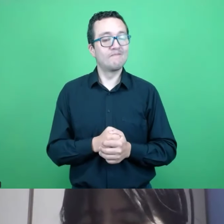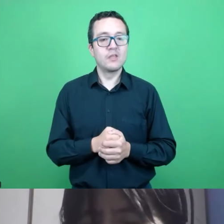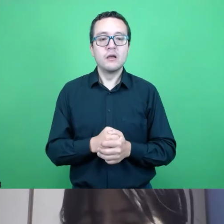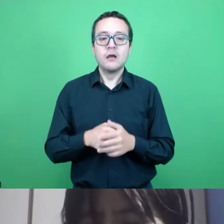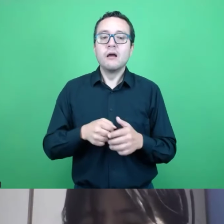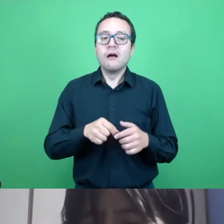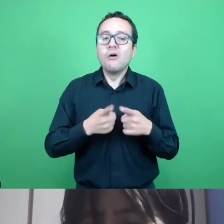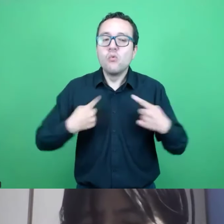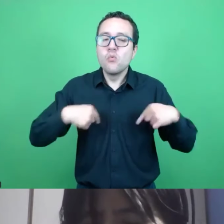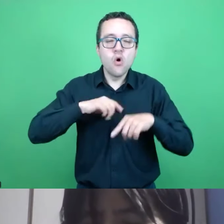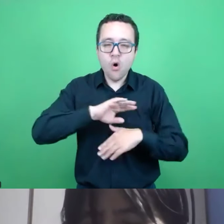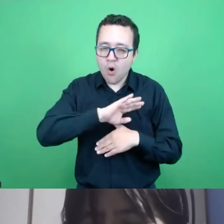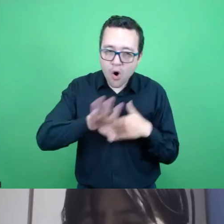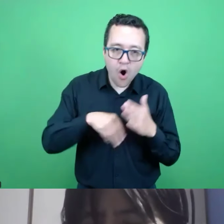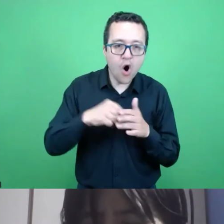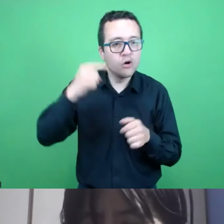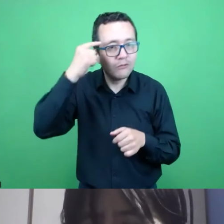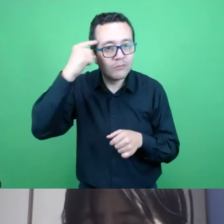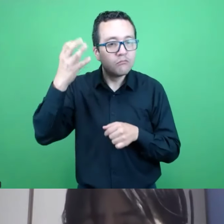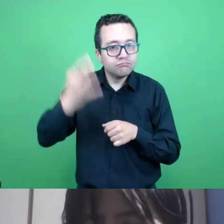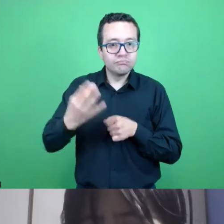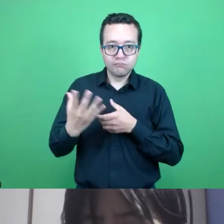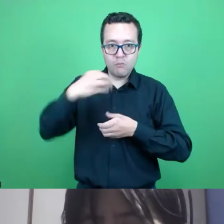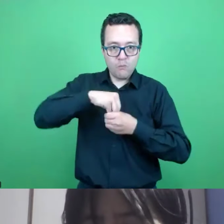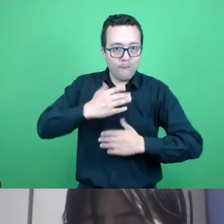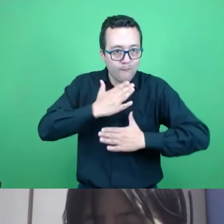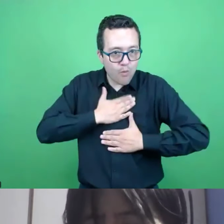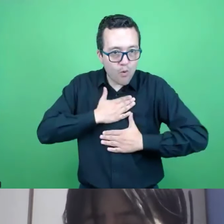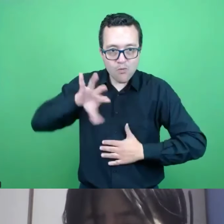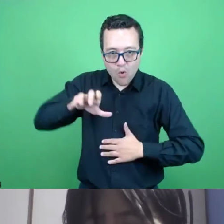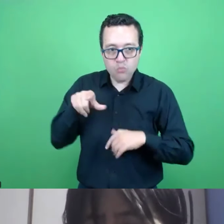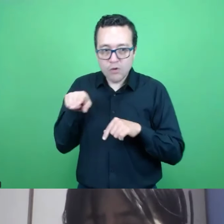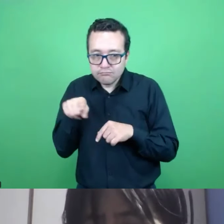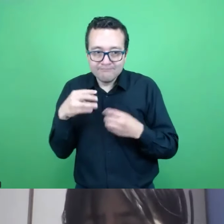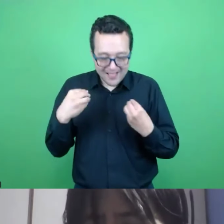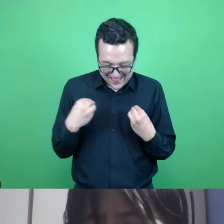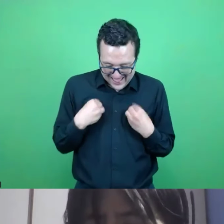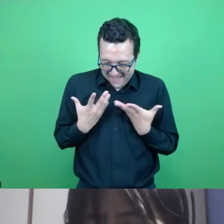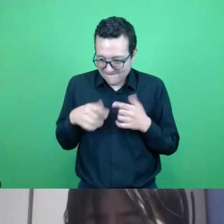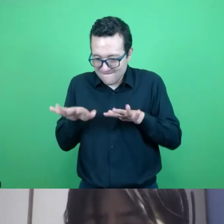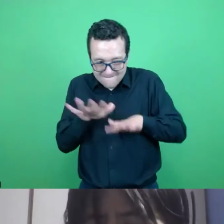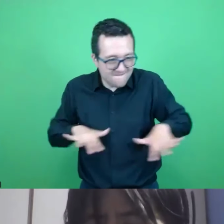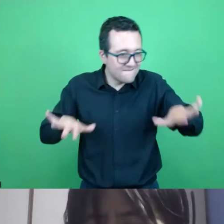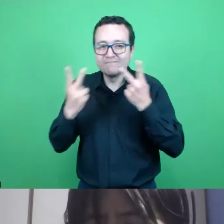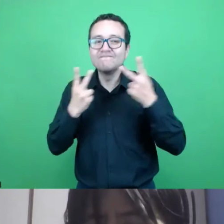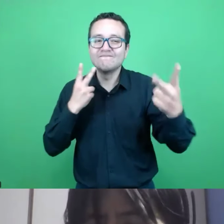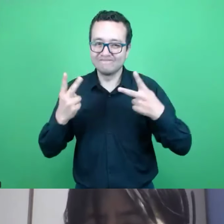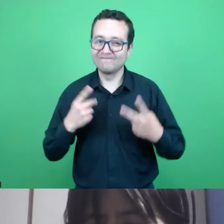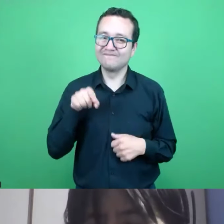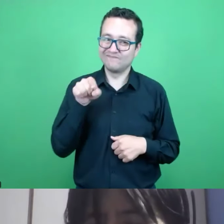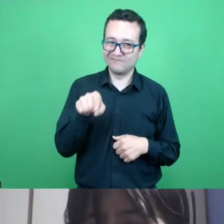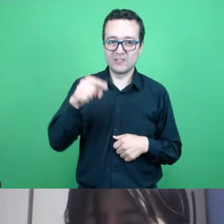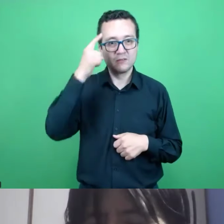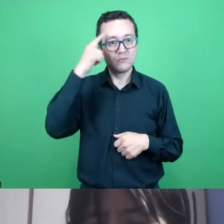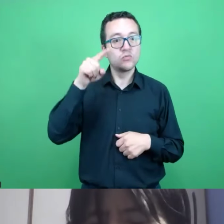dengan think we negara can lain. Tentu make it ada the same for konteks one country to tertentu another dan country. There kebutuhan are certain tertentu, contexts, situasi there are tertentu certain yang needs, there kemudian are